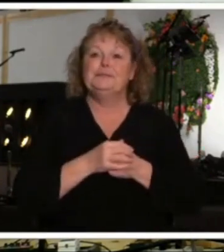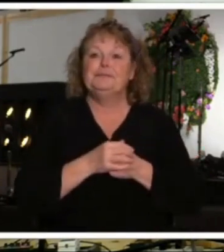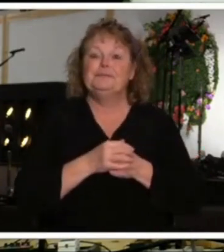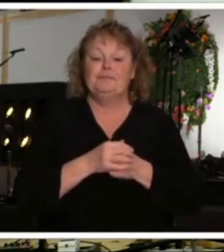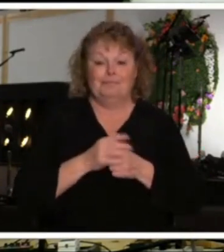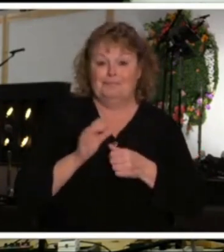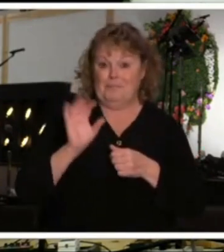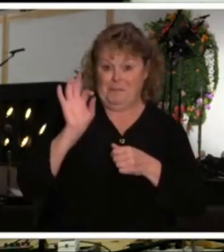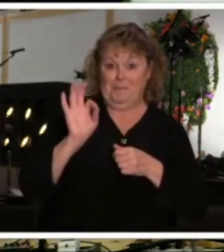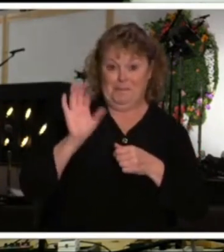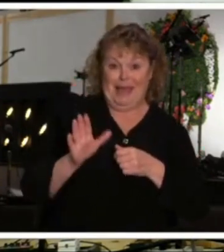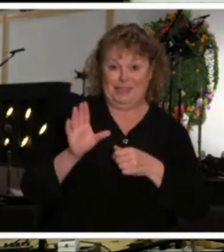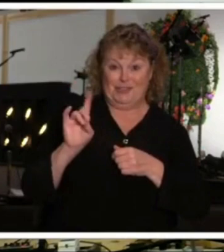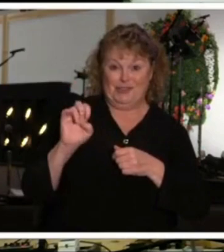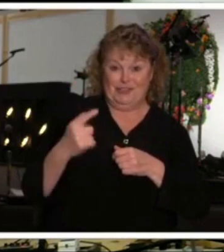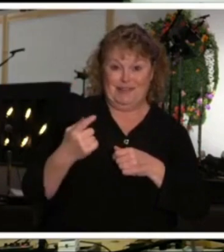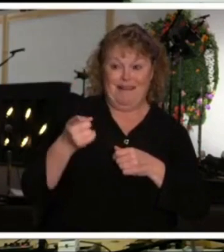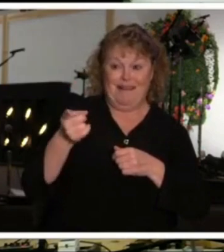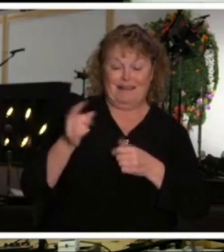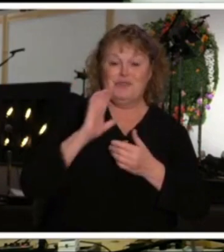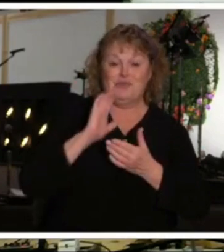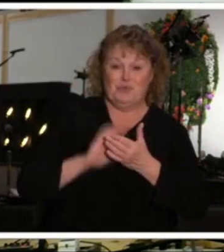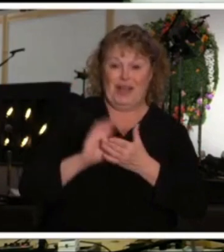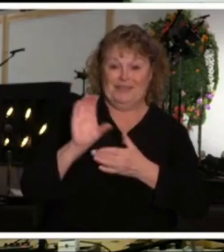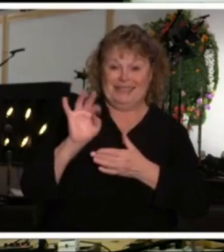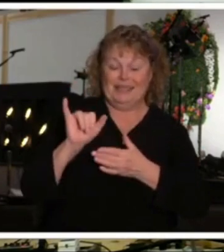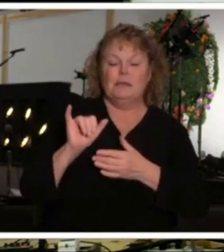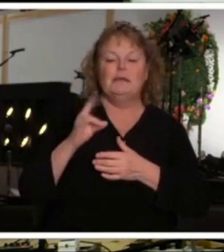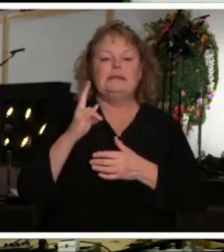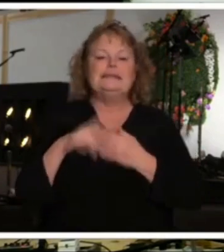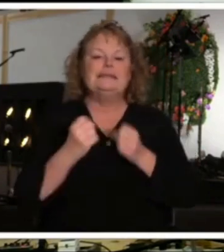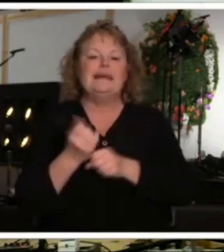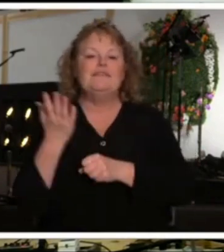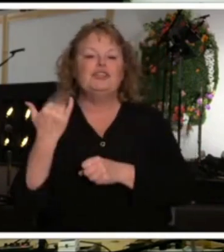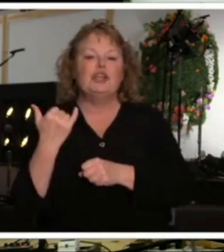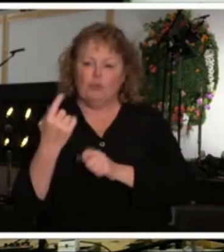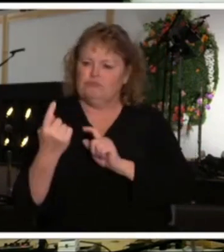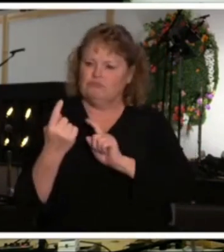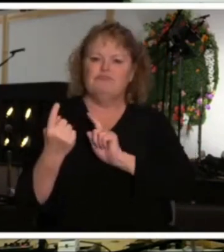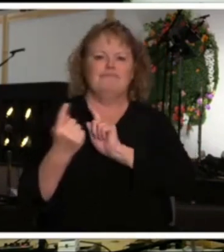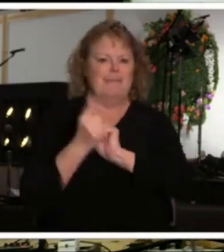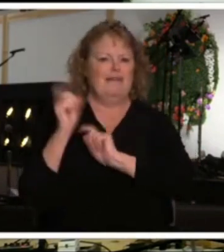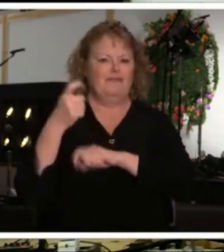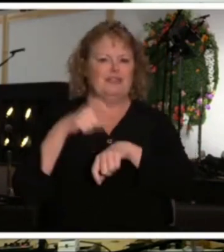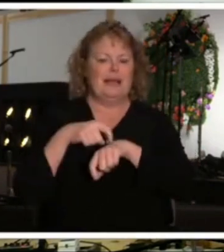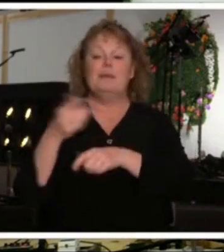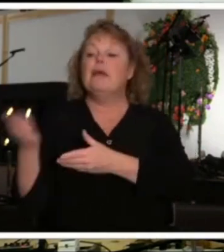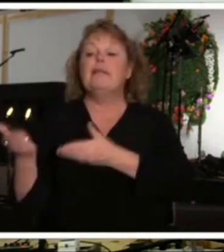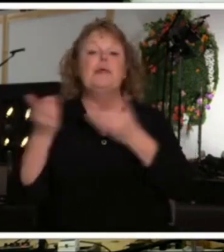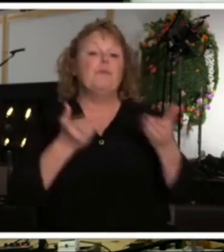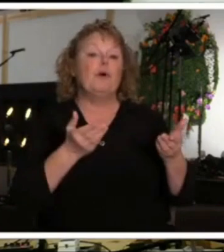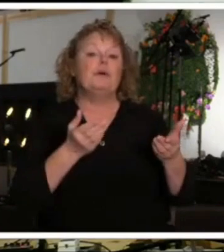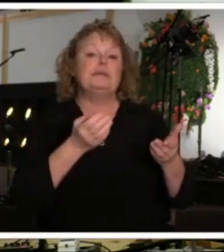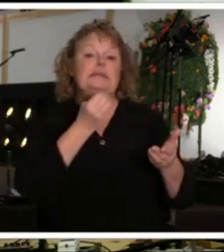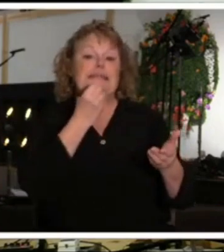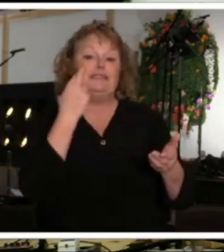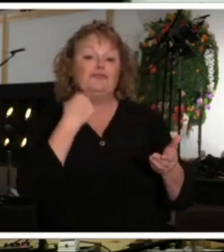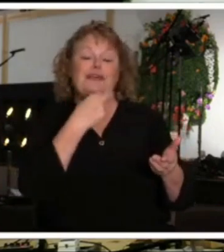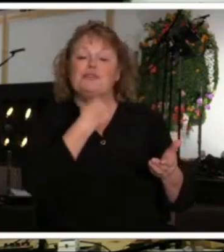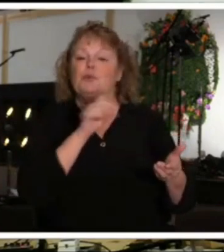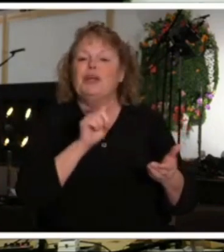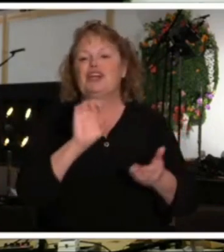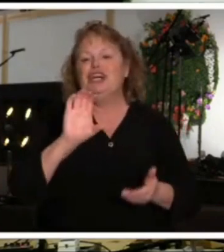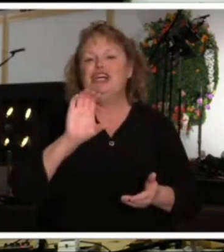Pastor Doug and his wife Cindy, 7 years ago, we met them, and they took us to the Cheesecake